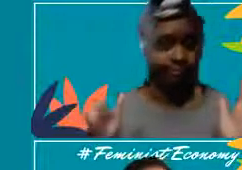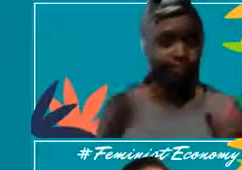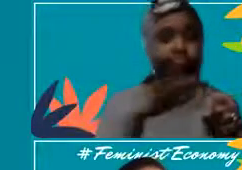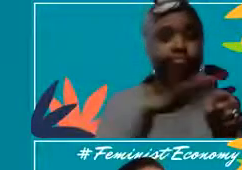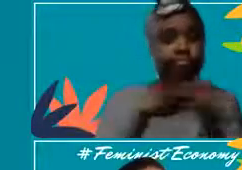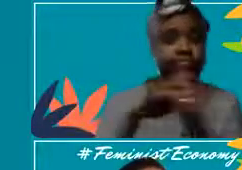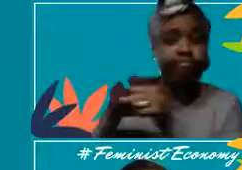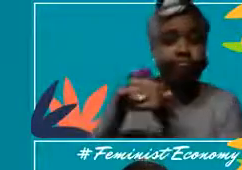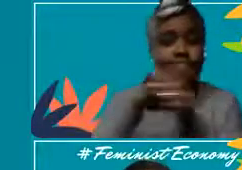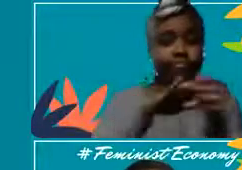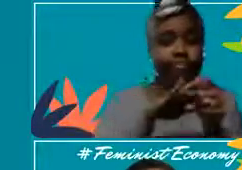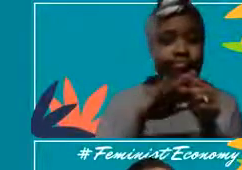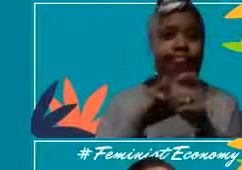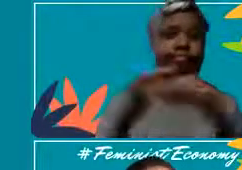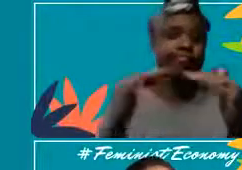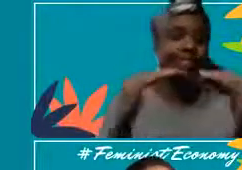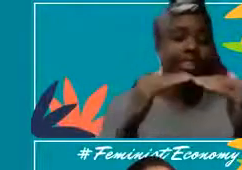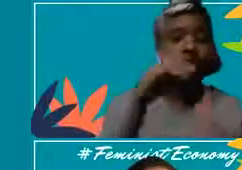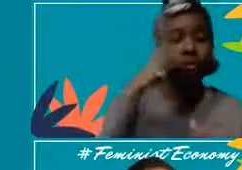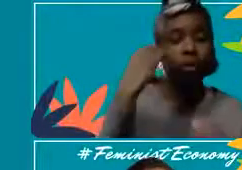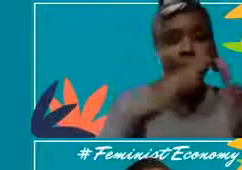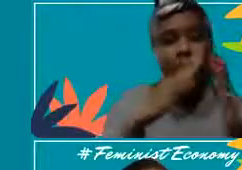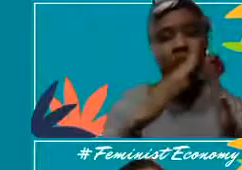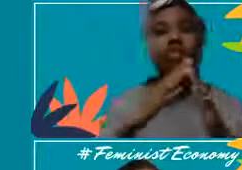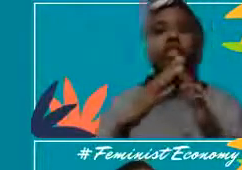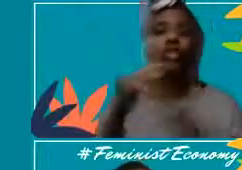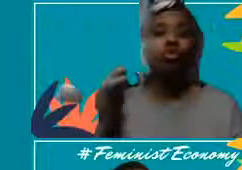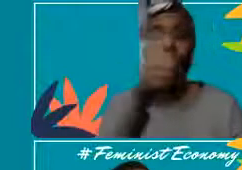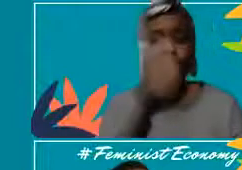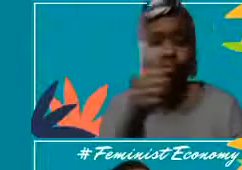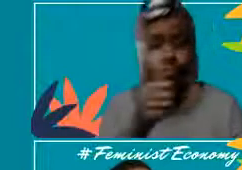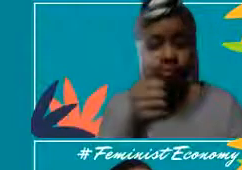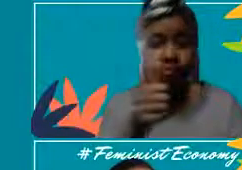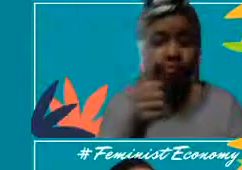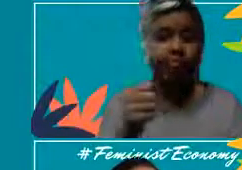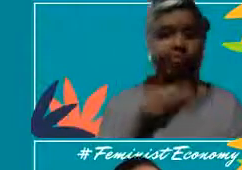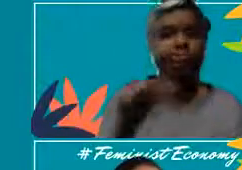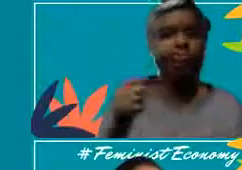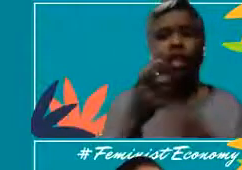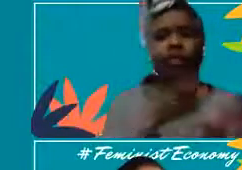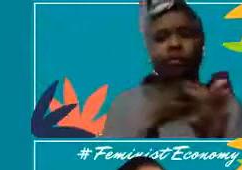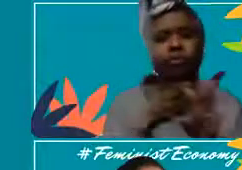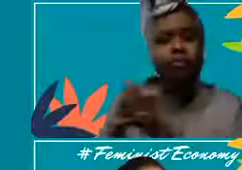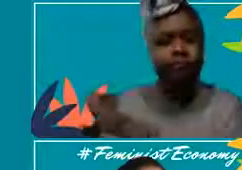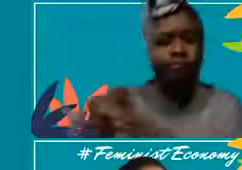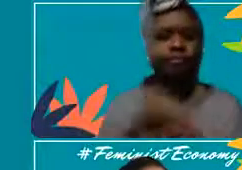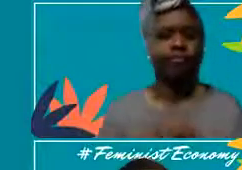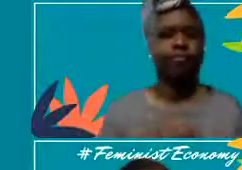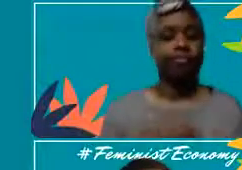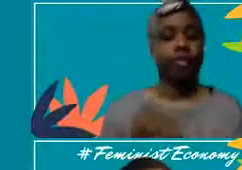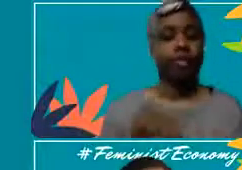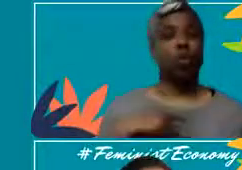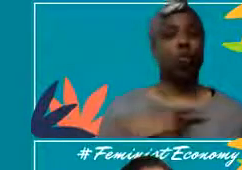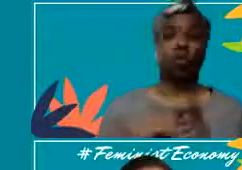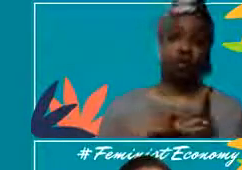including justice for Black communities and transportation and in other realms. We're specifically talking